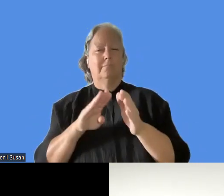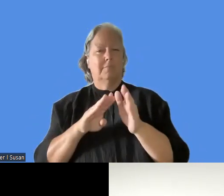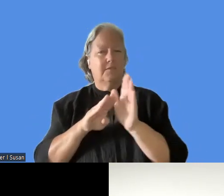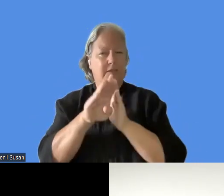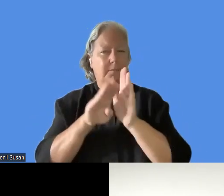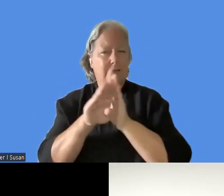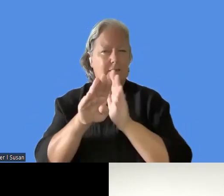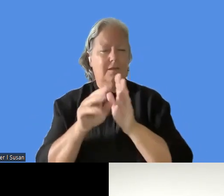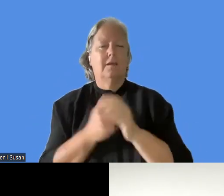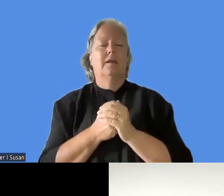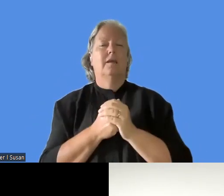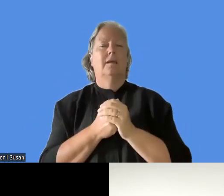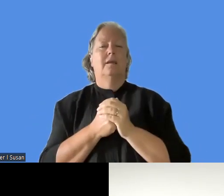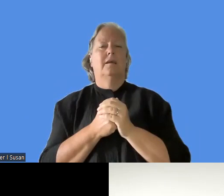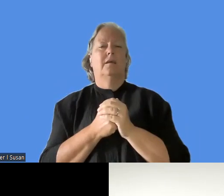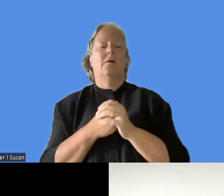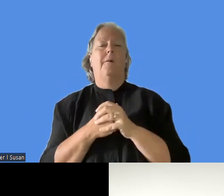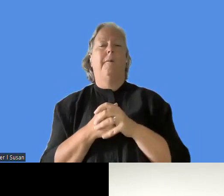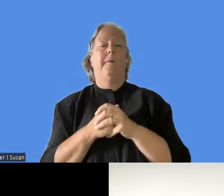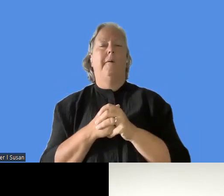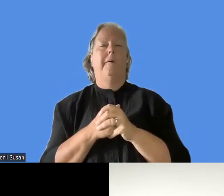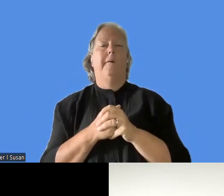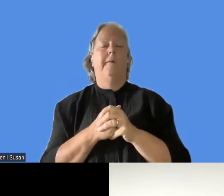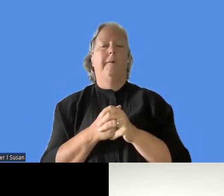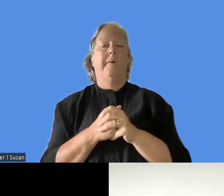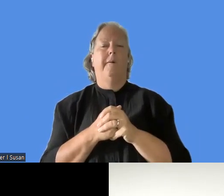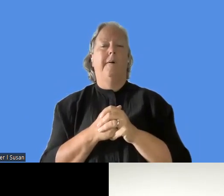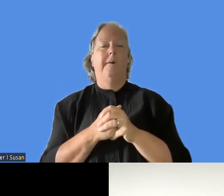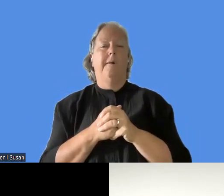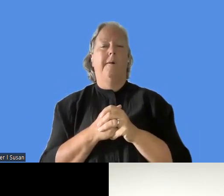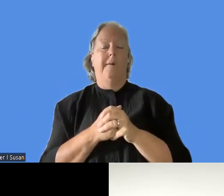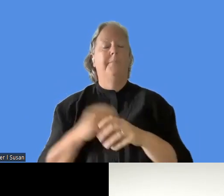And this success also reflects China's institutional advantage. China's